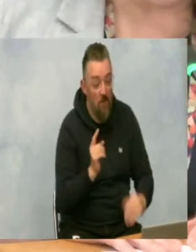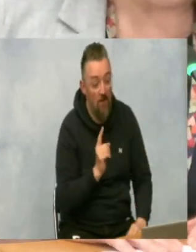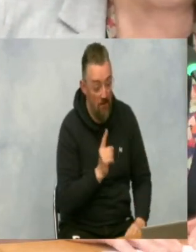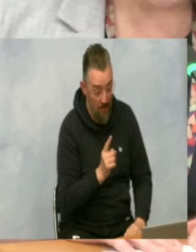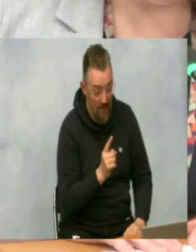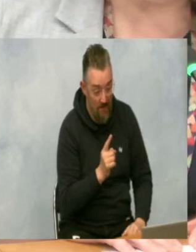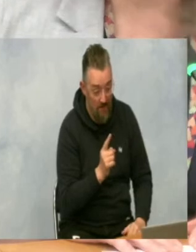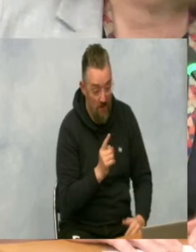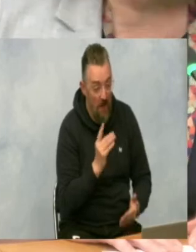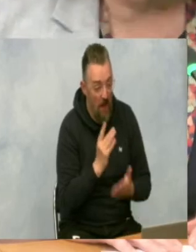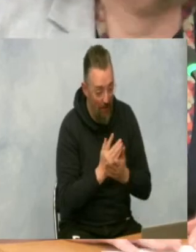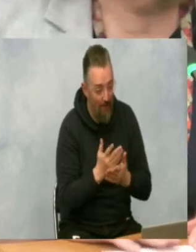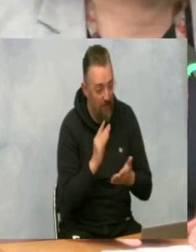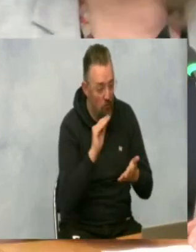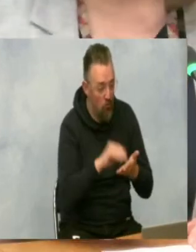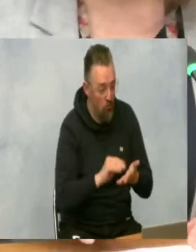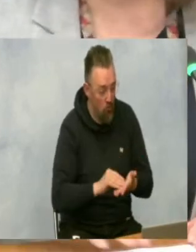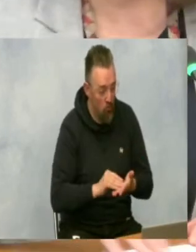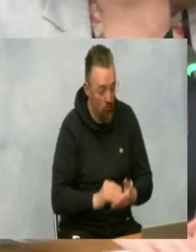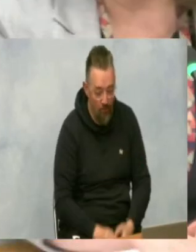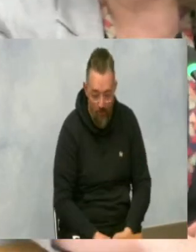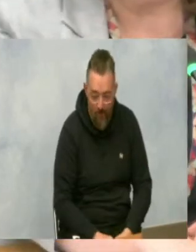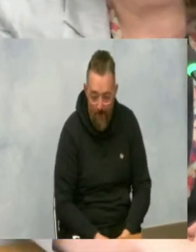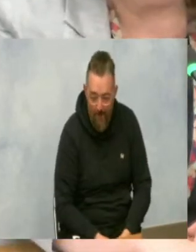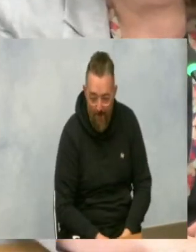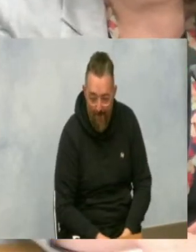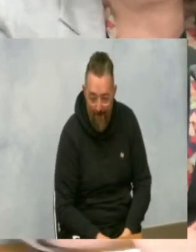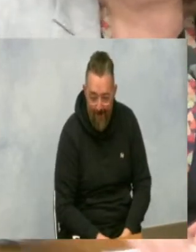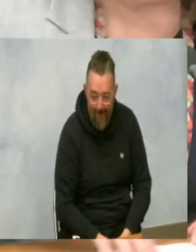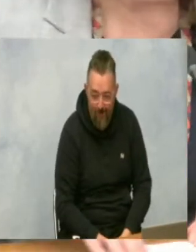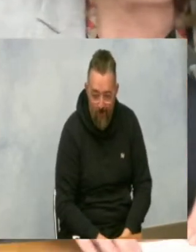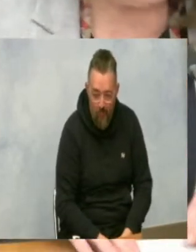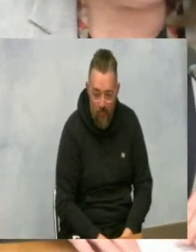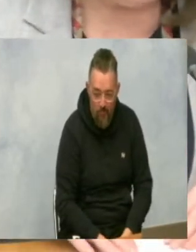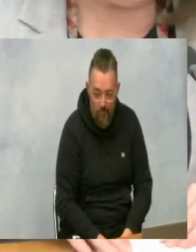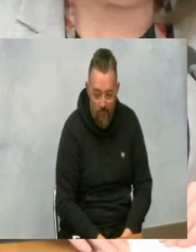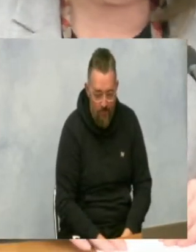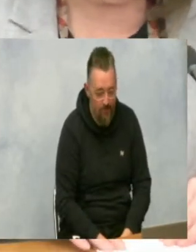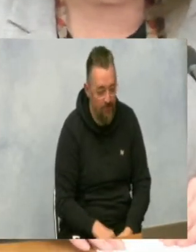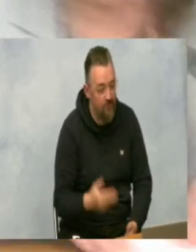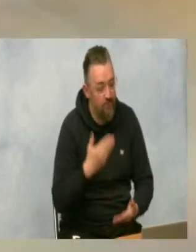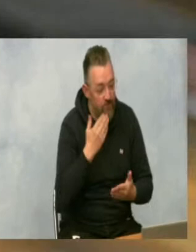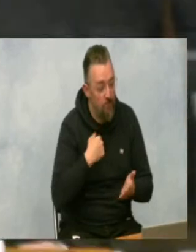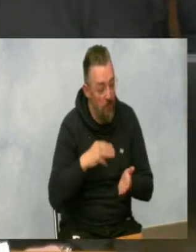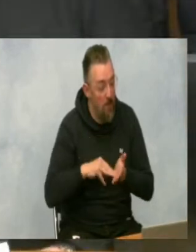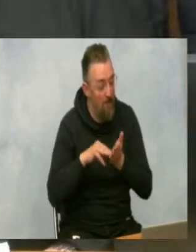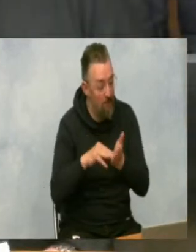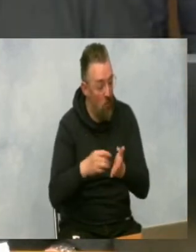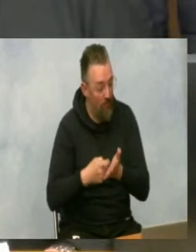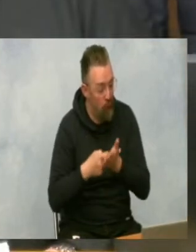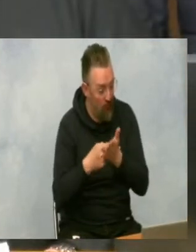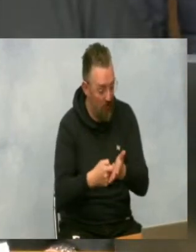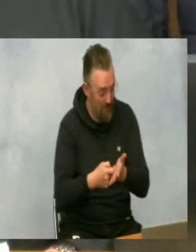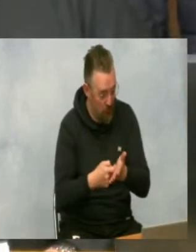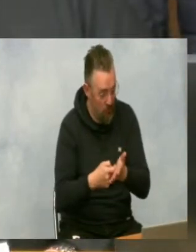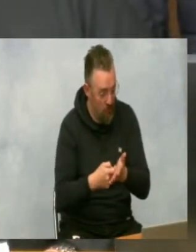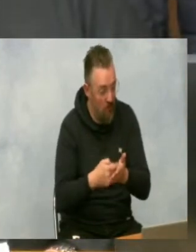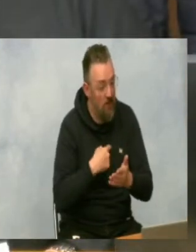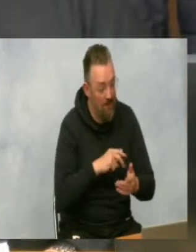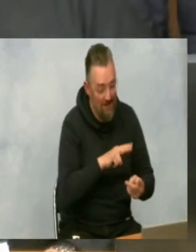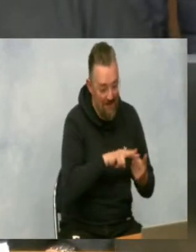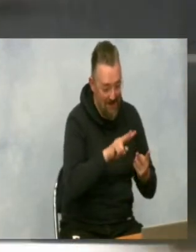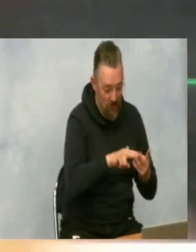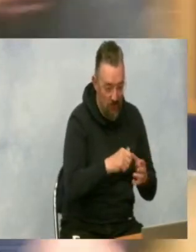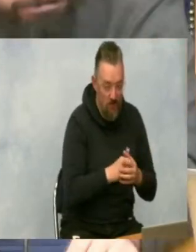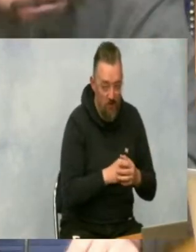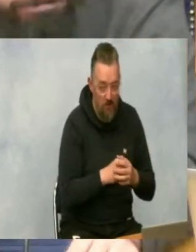budget be noted. Thank you. Thank you very much. I'll move that recommendation. I'll second that. Is